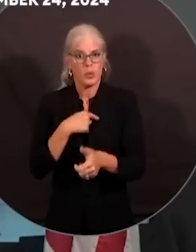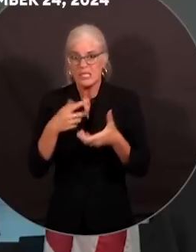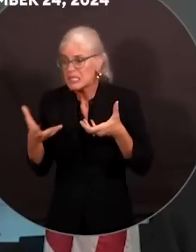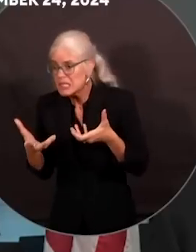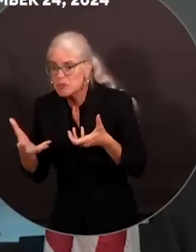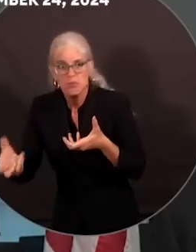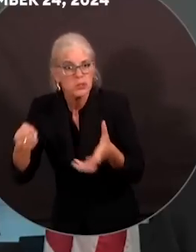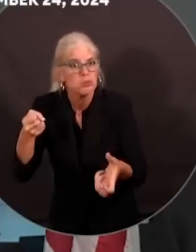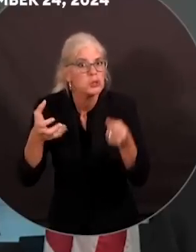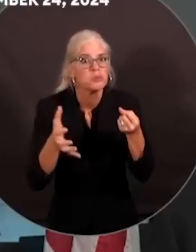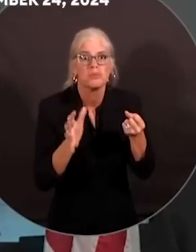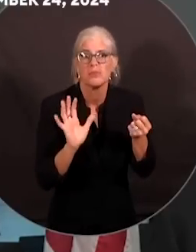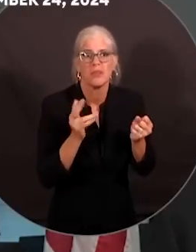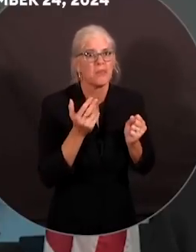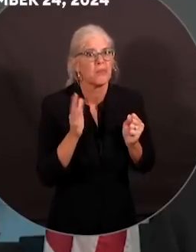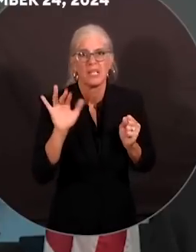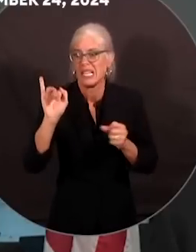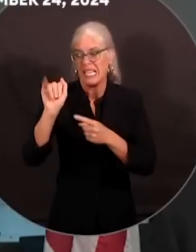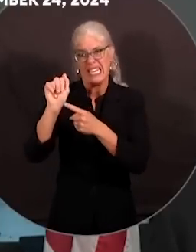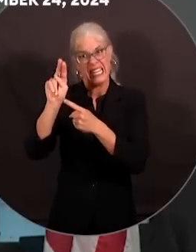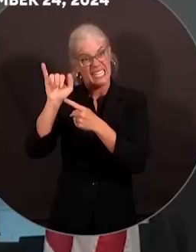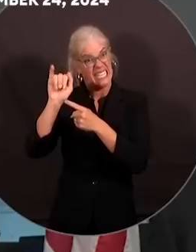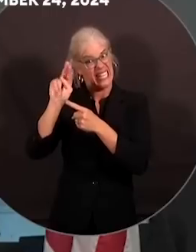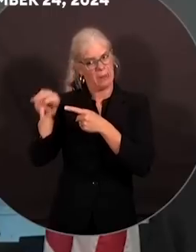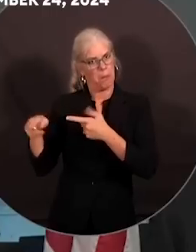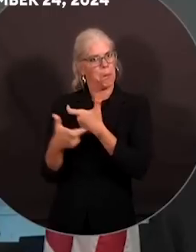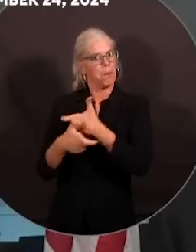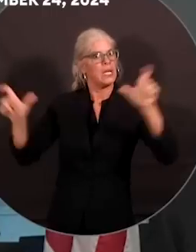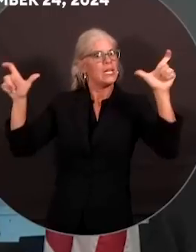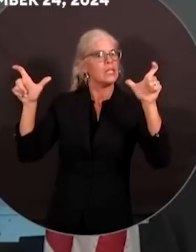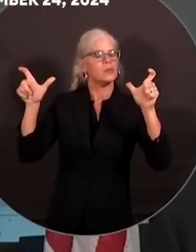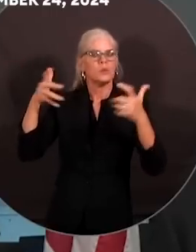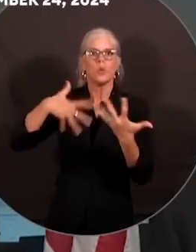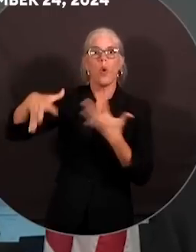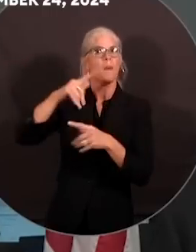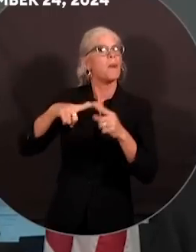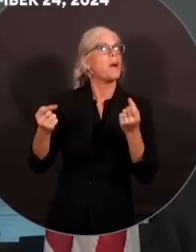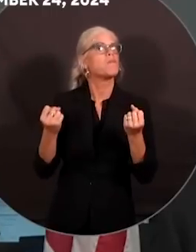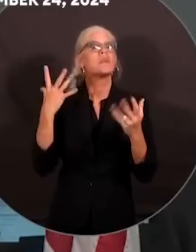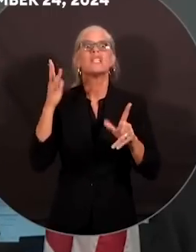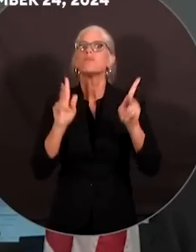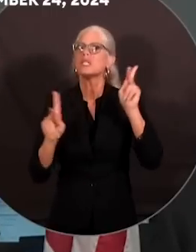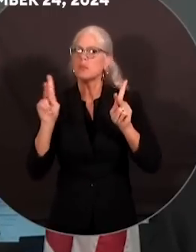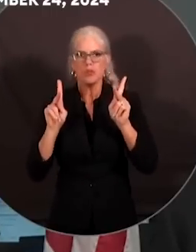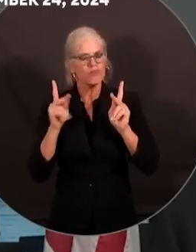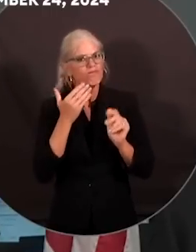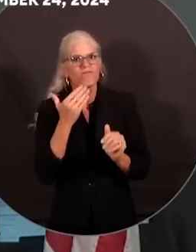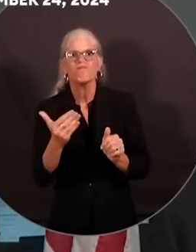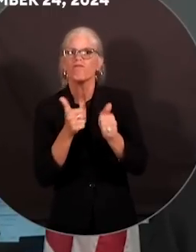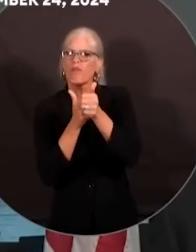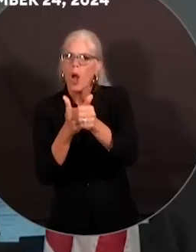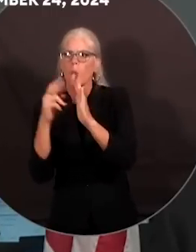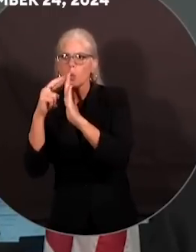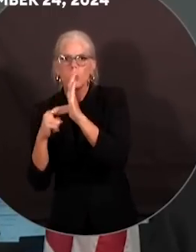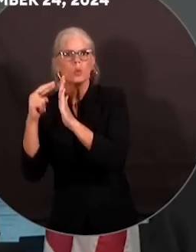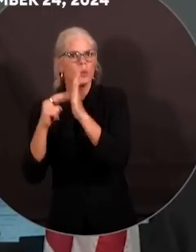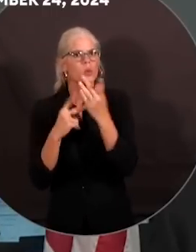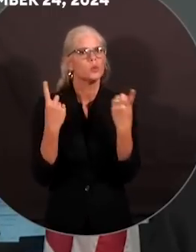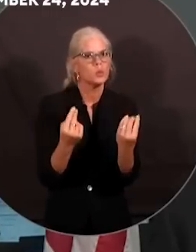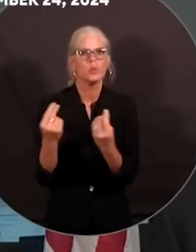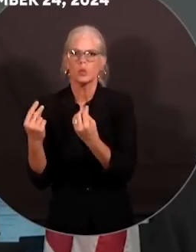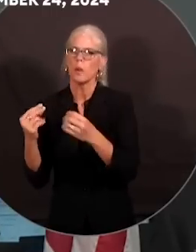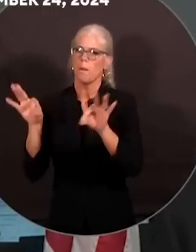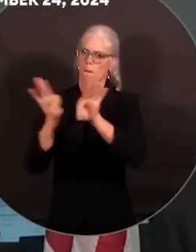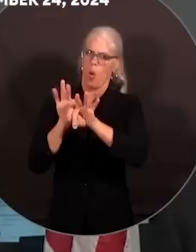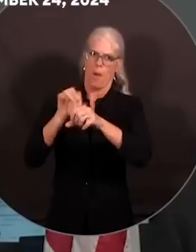understandably how big that storm was, and you had a lot of people that remained. So that's going to be the first order of business, make sure we protect life and limb,